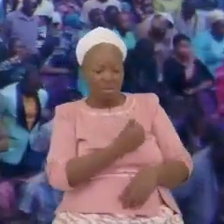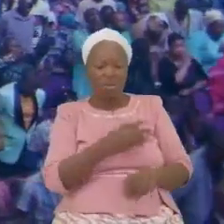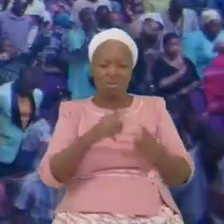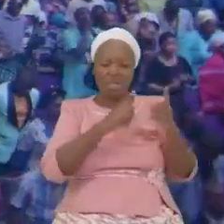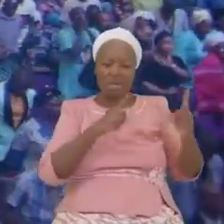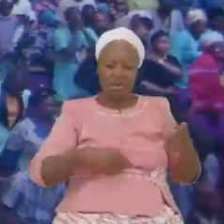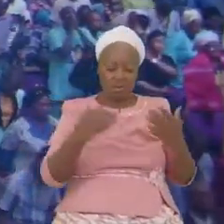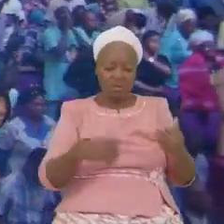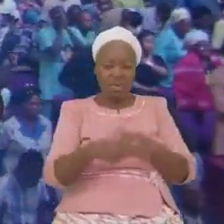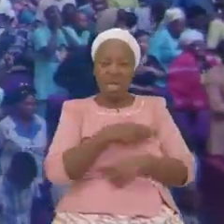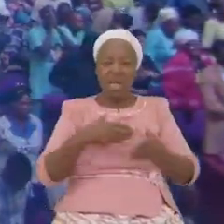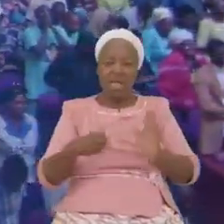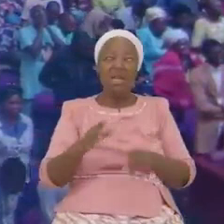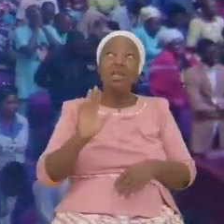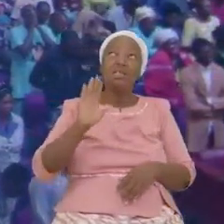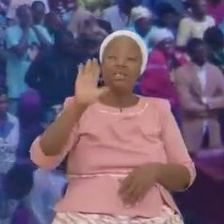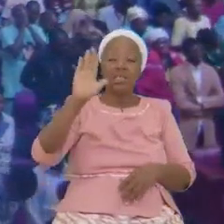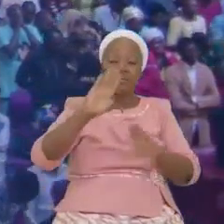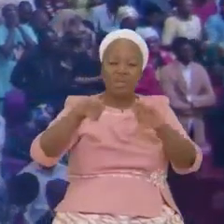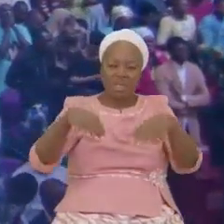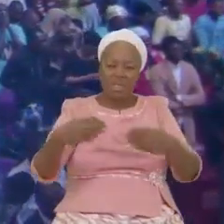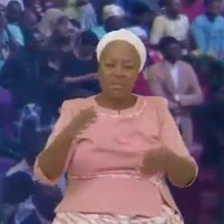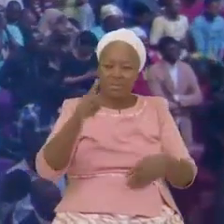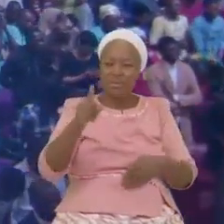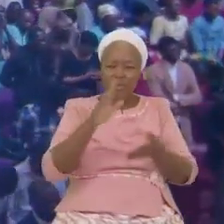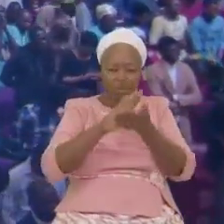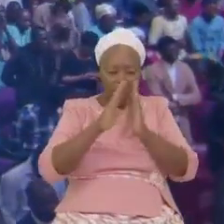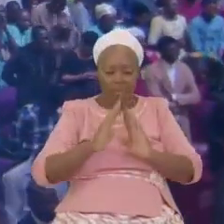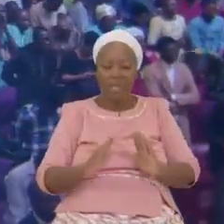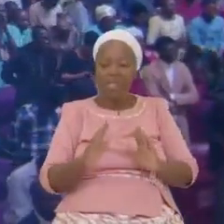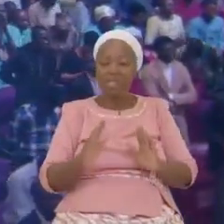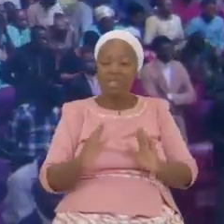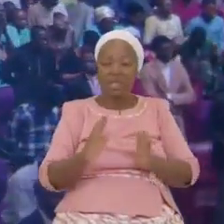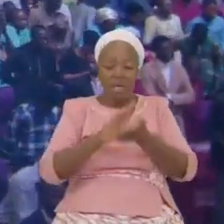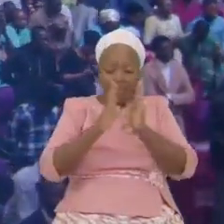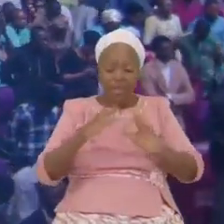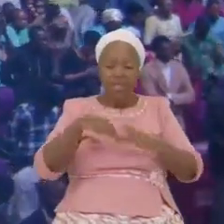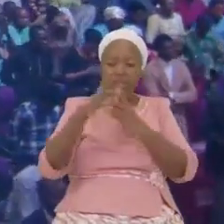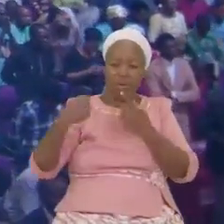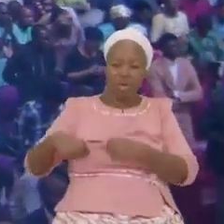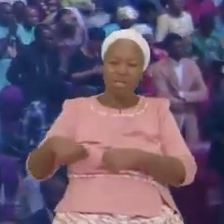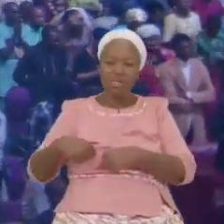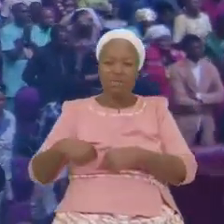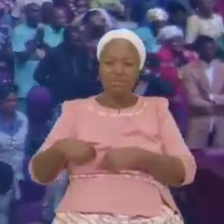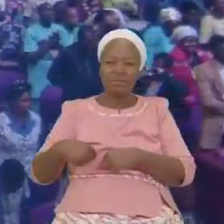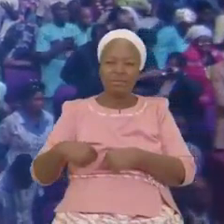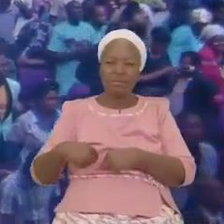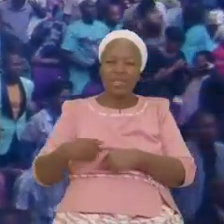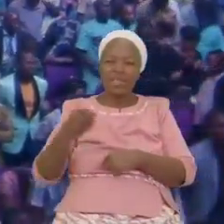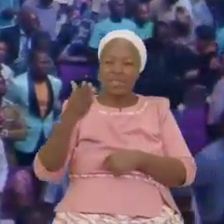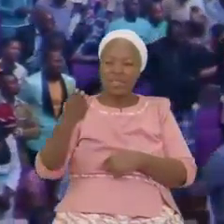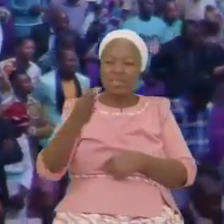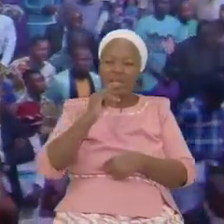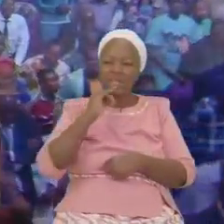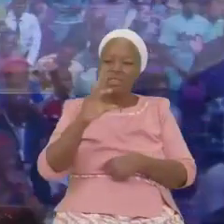and let him give you peace, peace in your heart. There's no